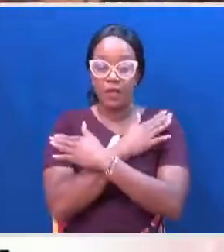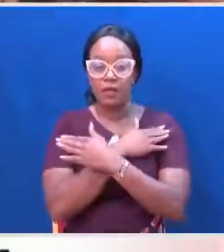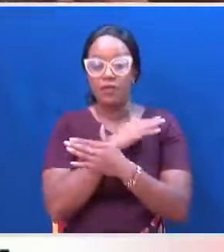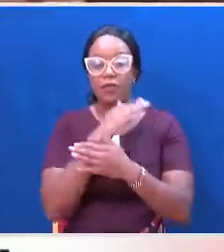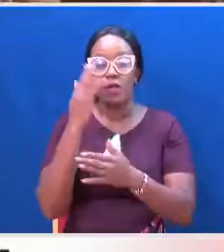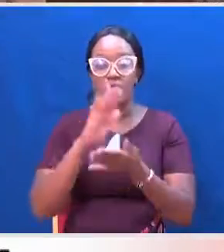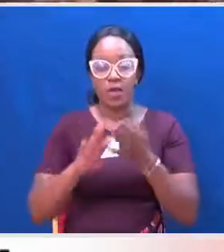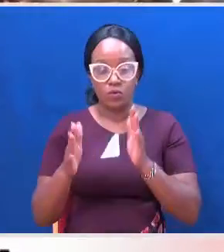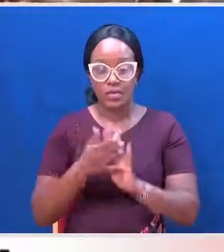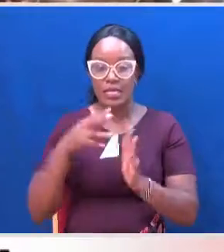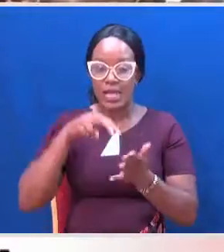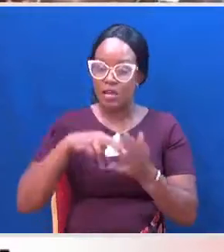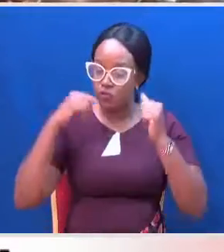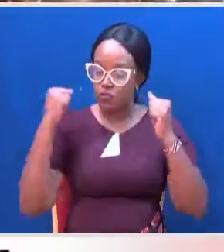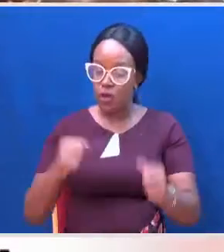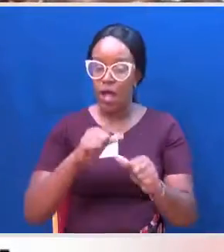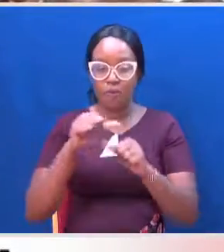rejecting the document.